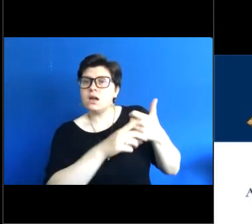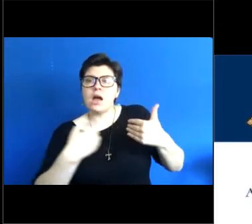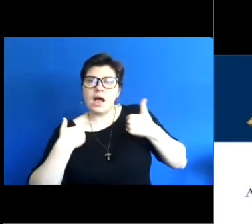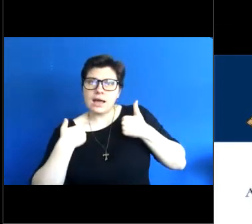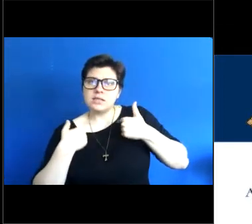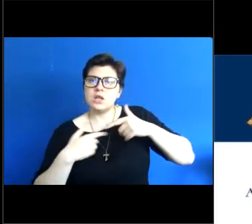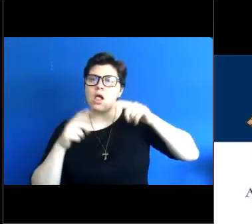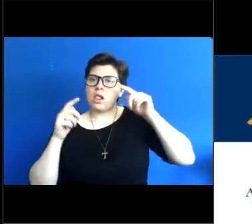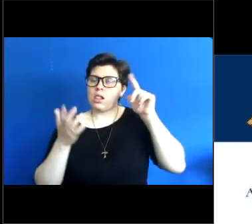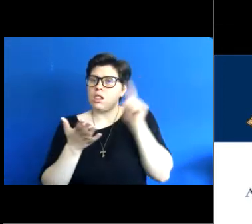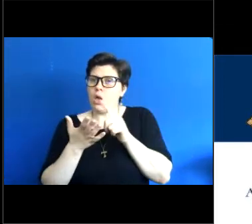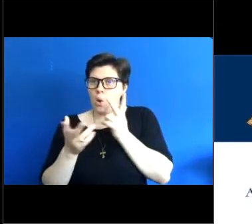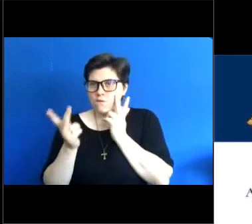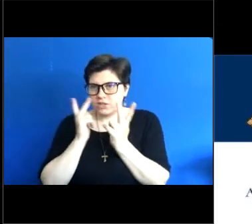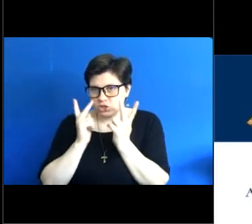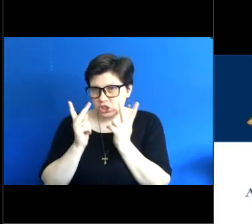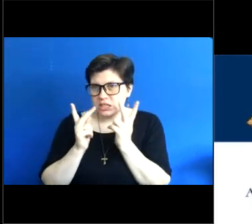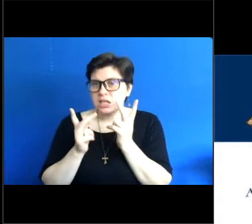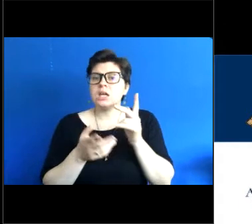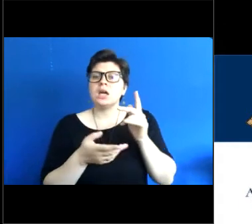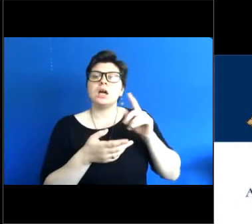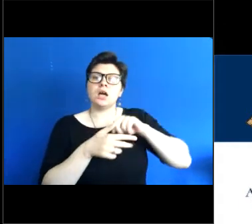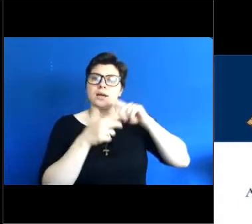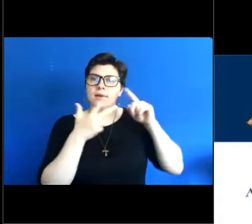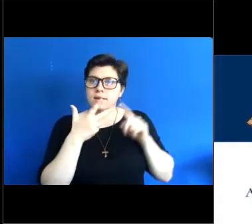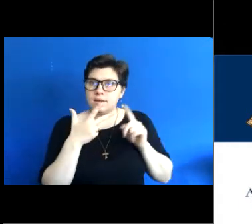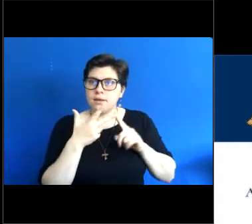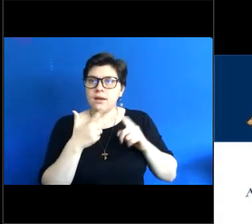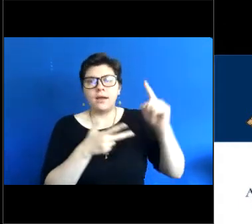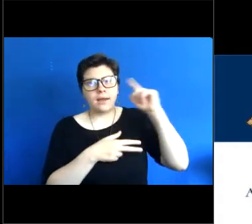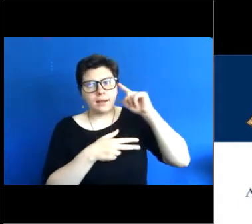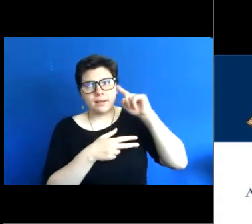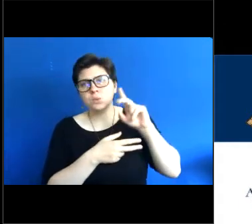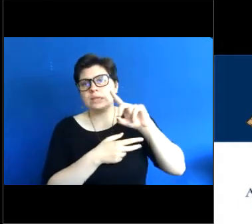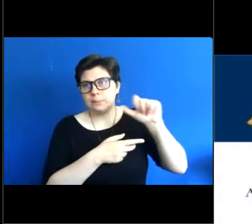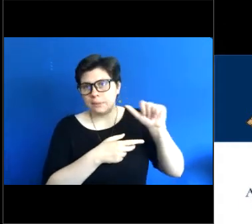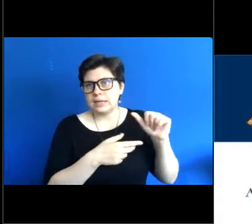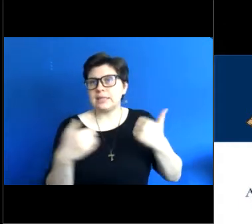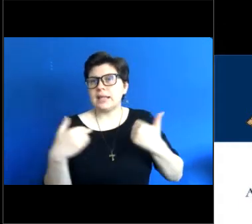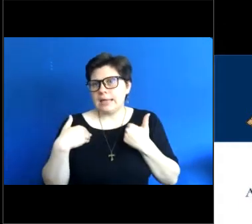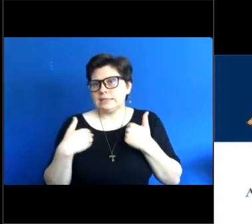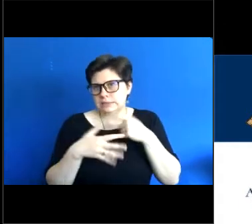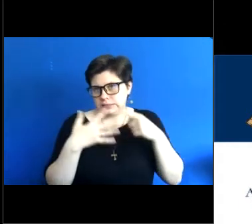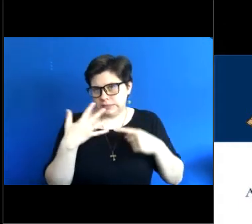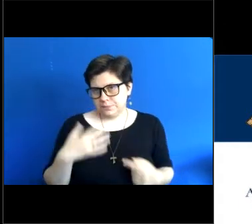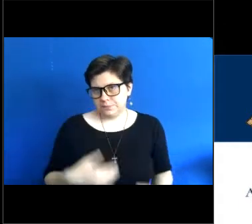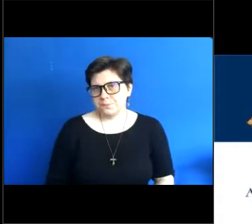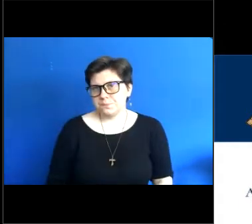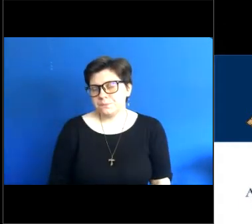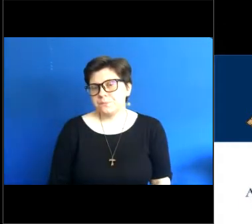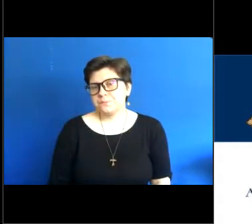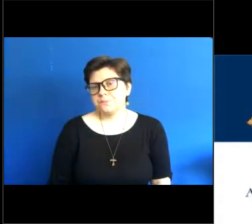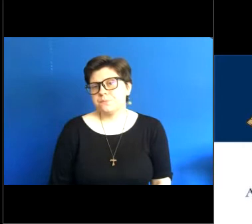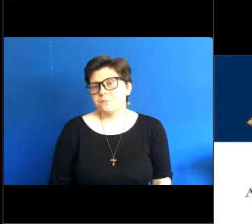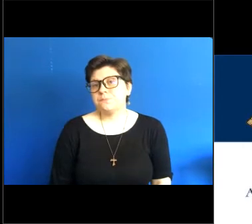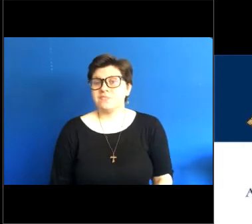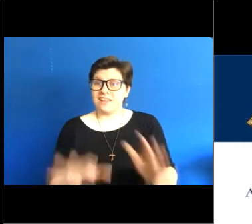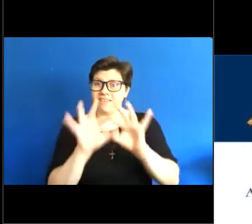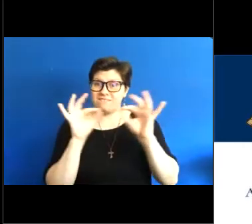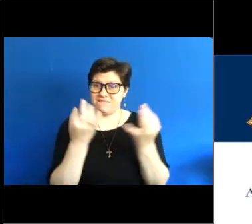low vision, and she also has some intellectual disabilities. So the family presented